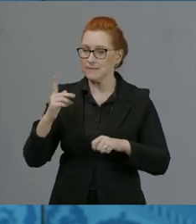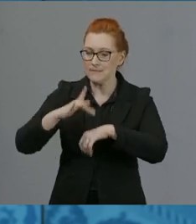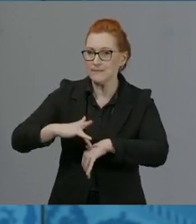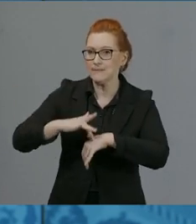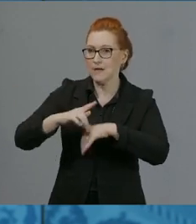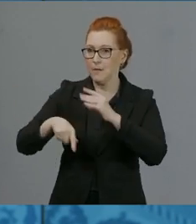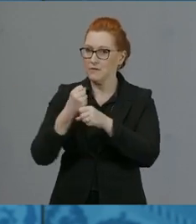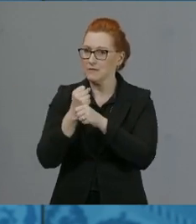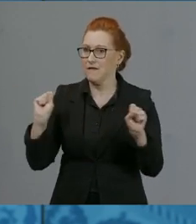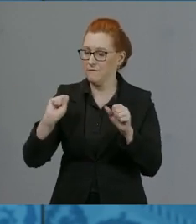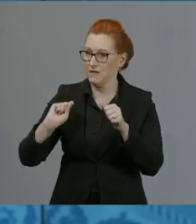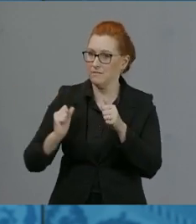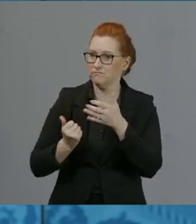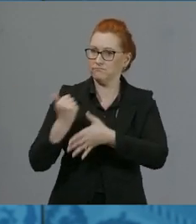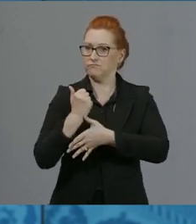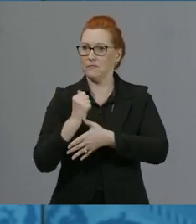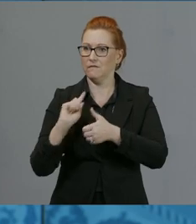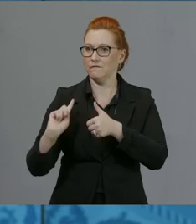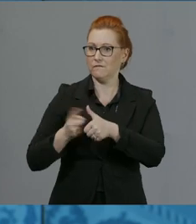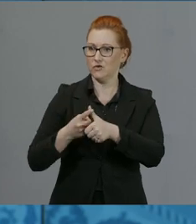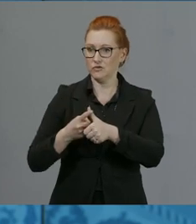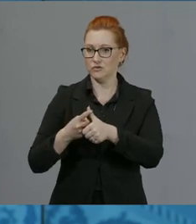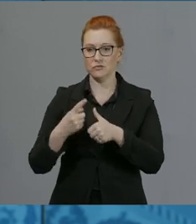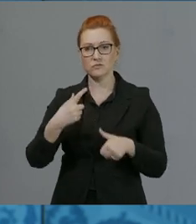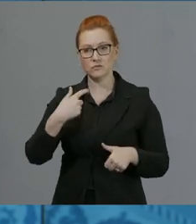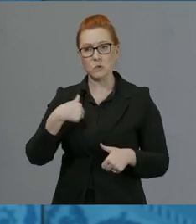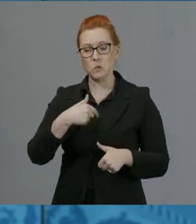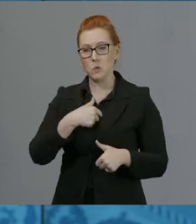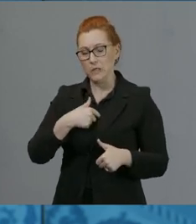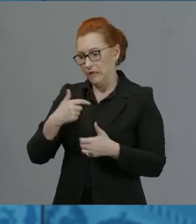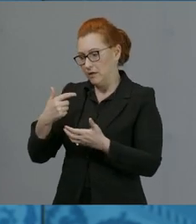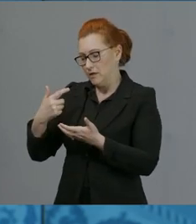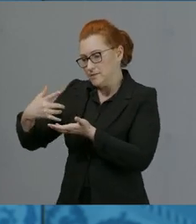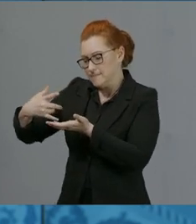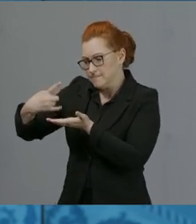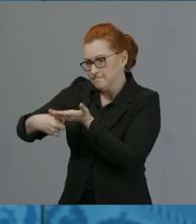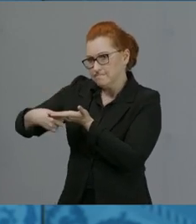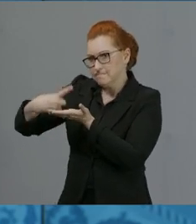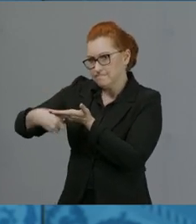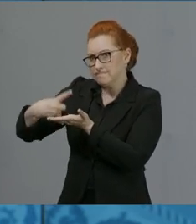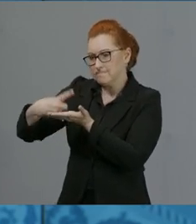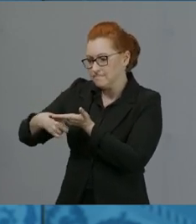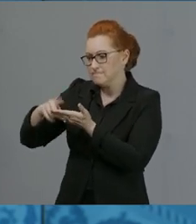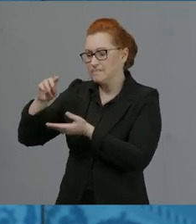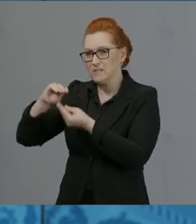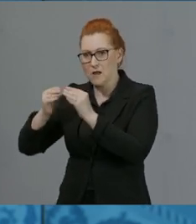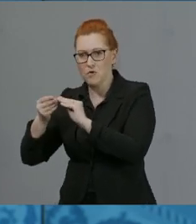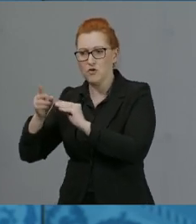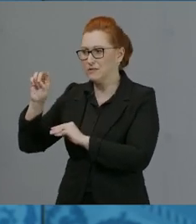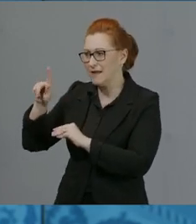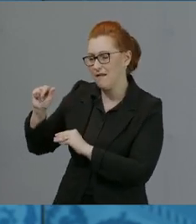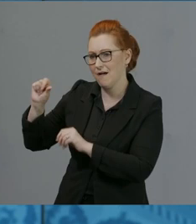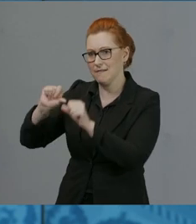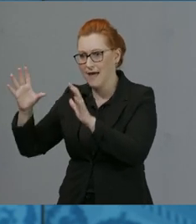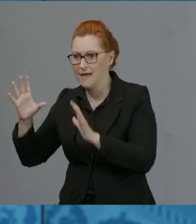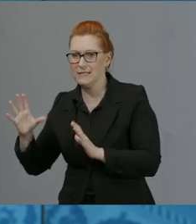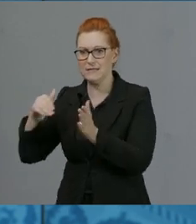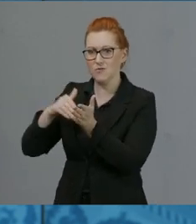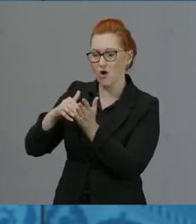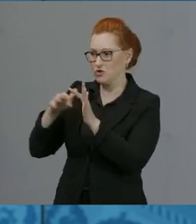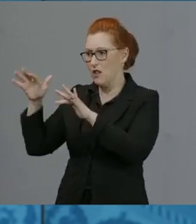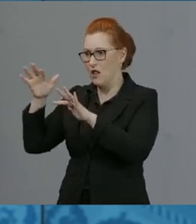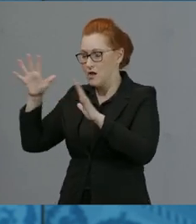making the best possible decision informed by all the data and information that we have,